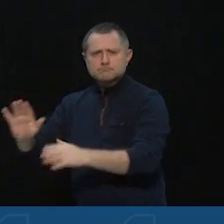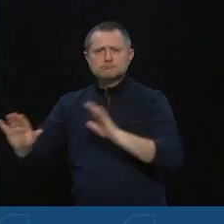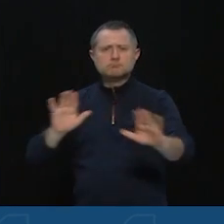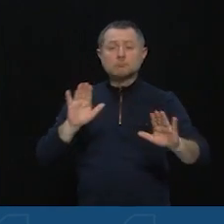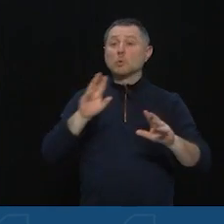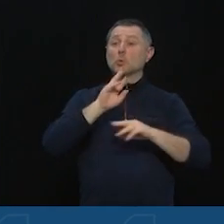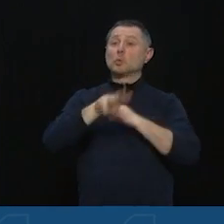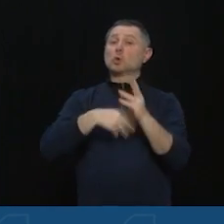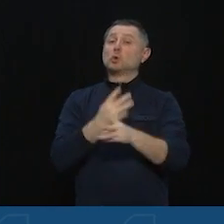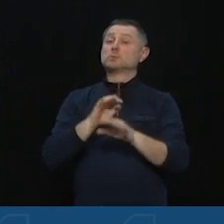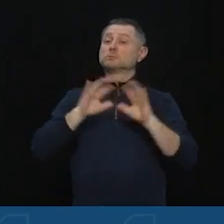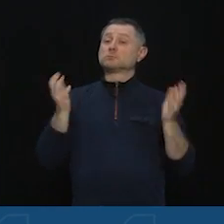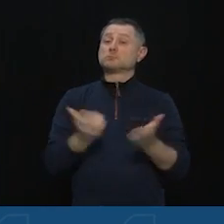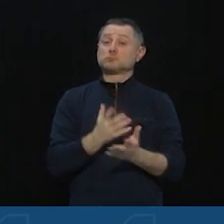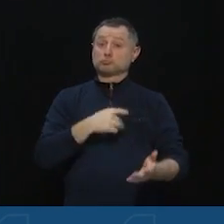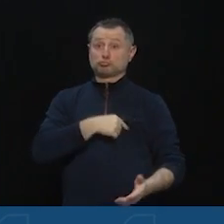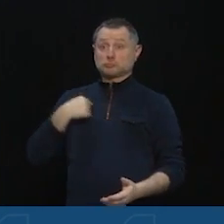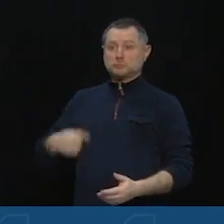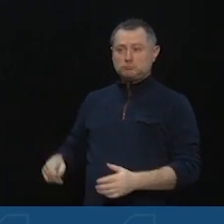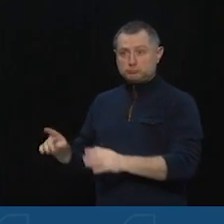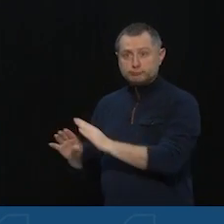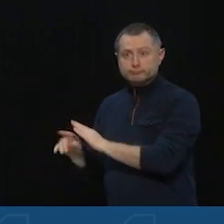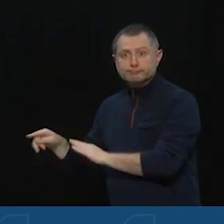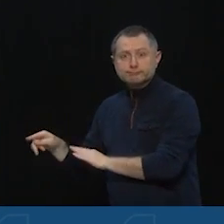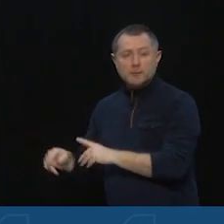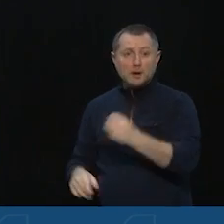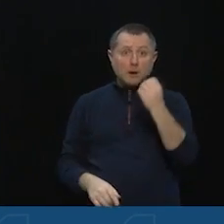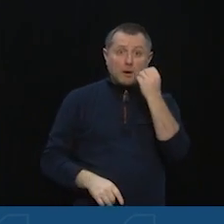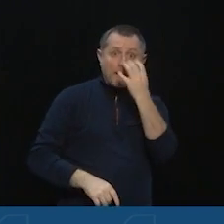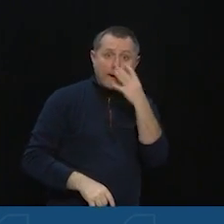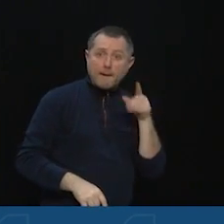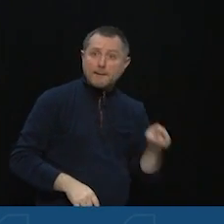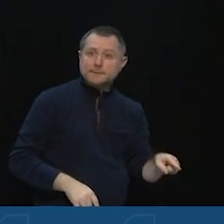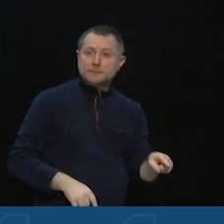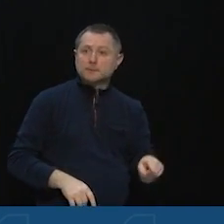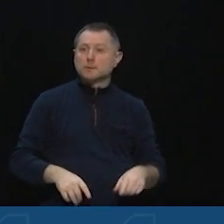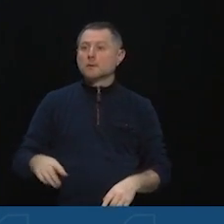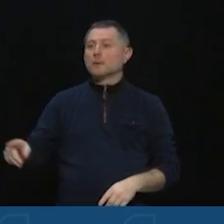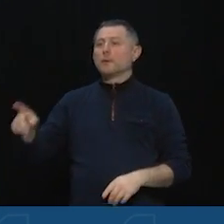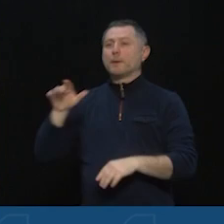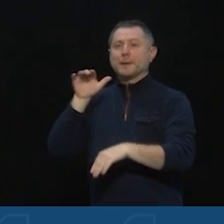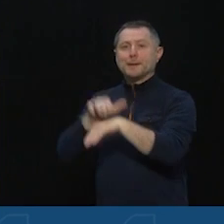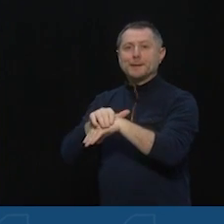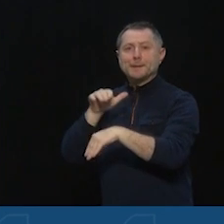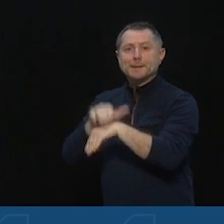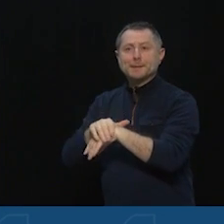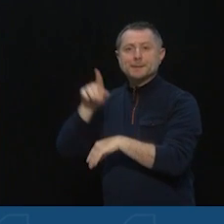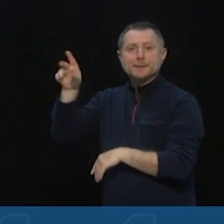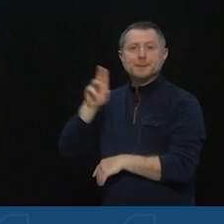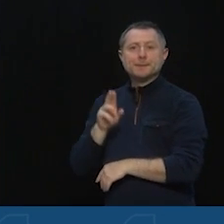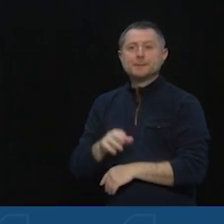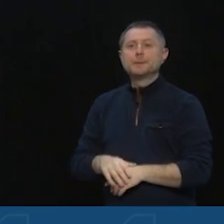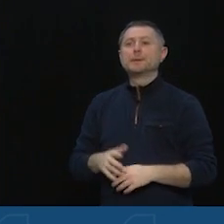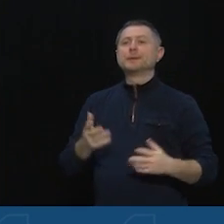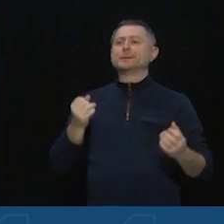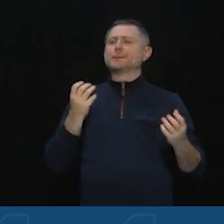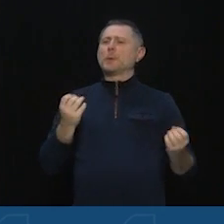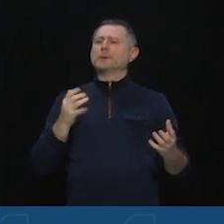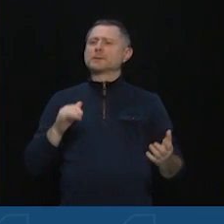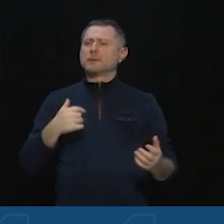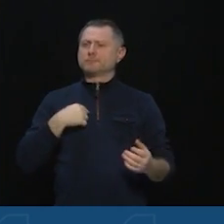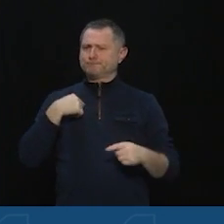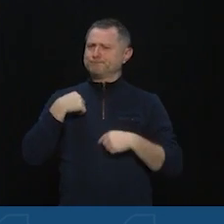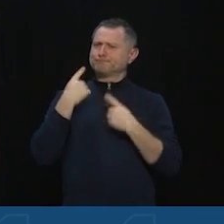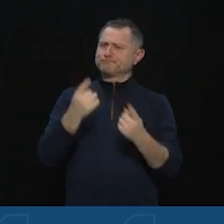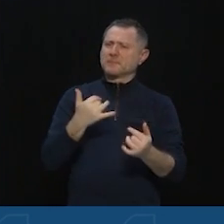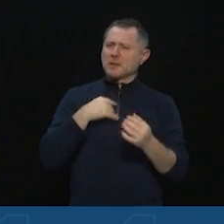in China, Hong Kong, as well as in the United Kingdom. So I've said all along we were going to keep track of the numbers. We're monitoring the numbers very